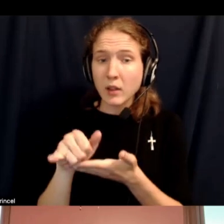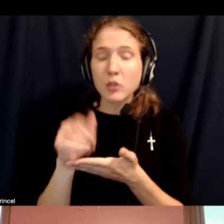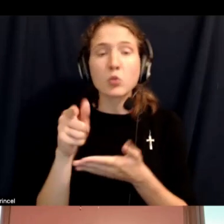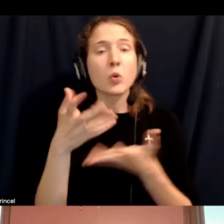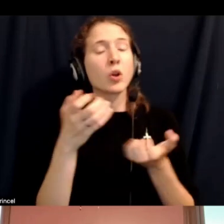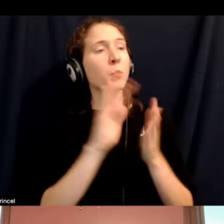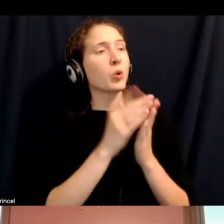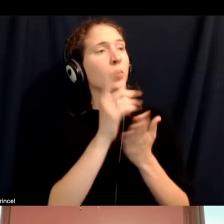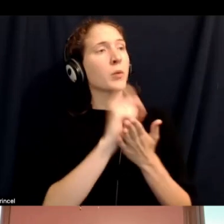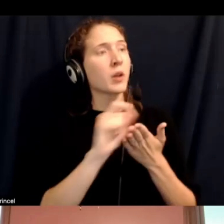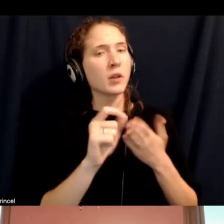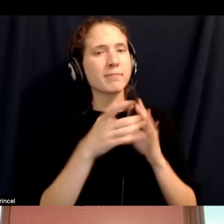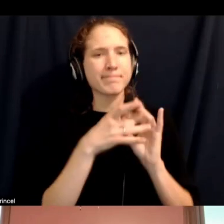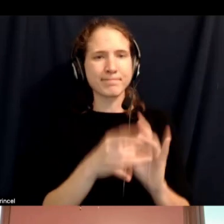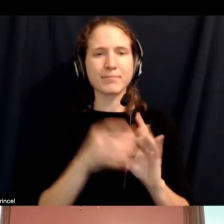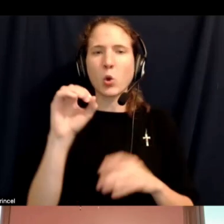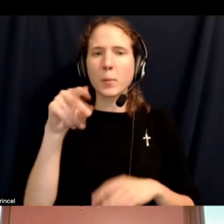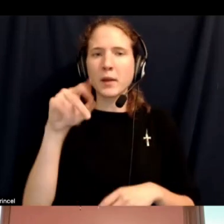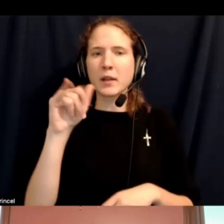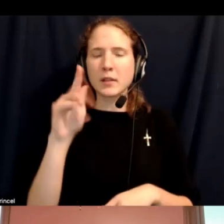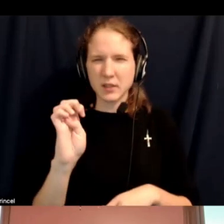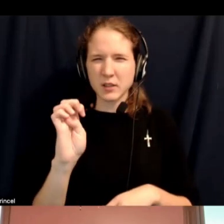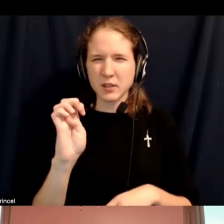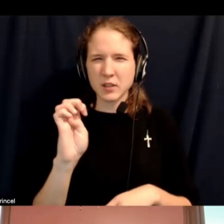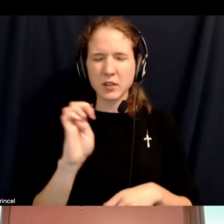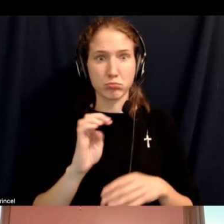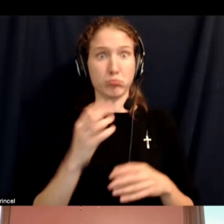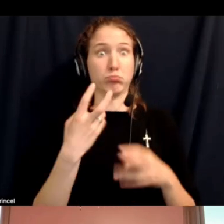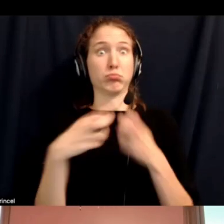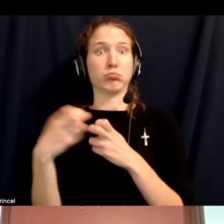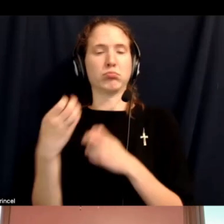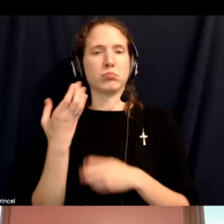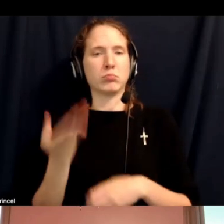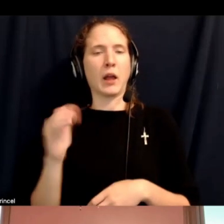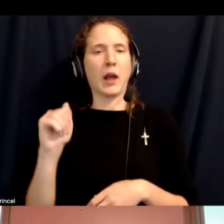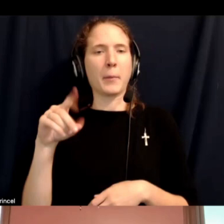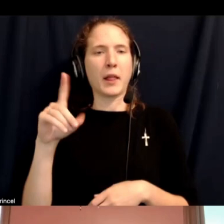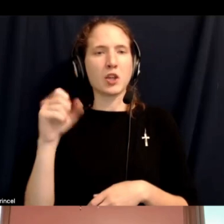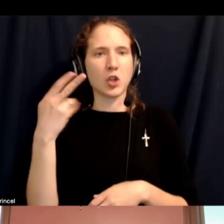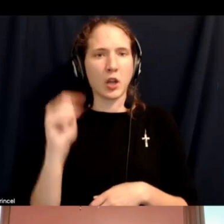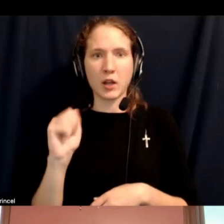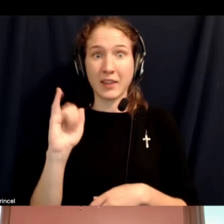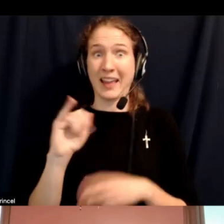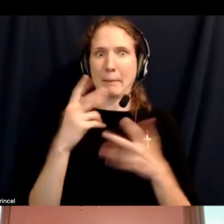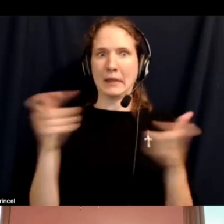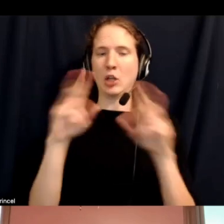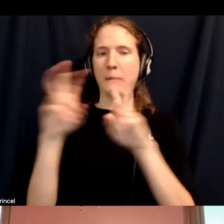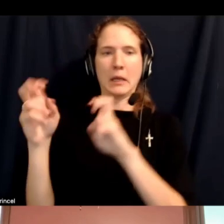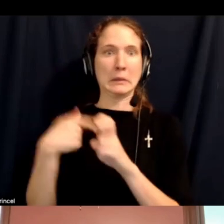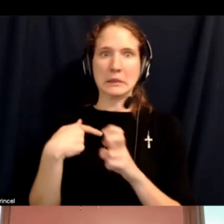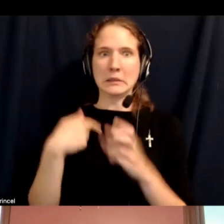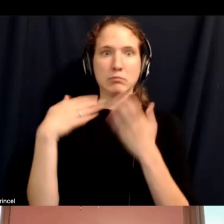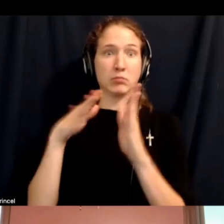the opiate crisis in Appalachia. That's a huge subject. I could never dare to do that. So she